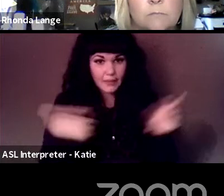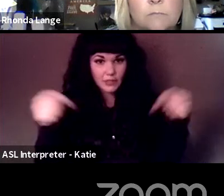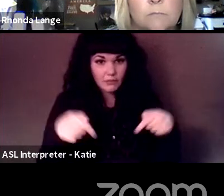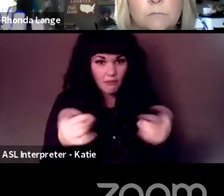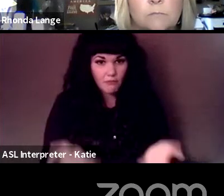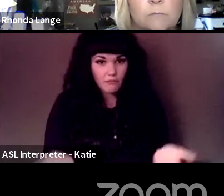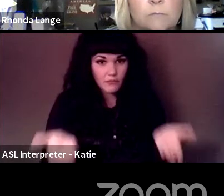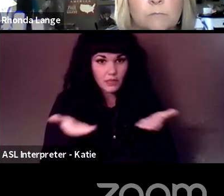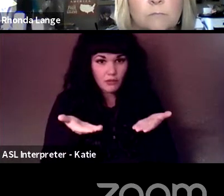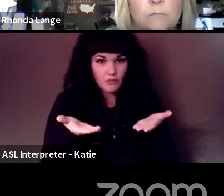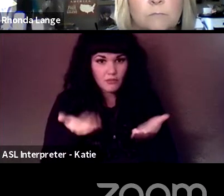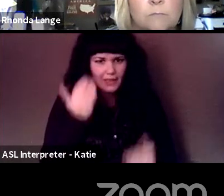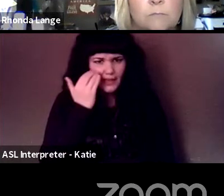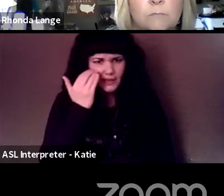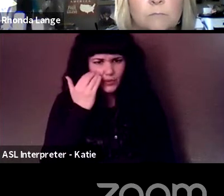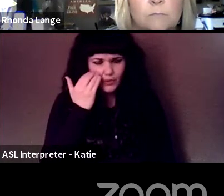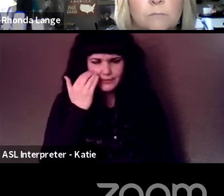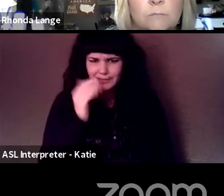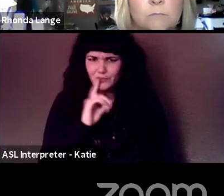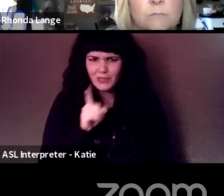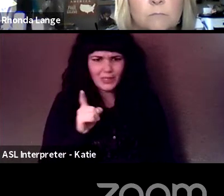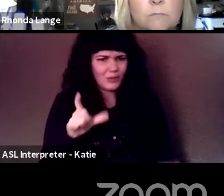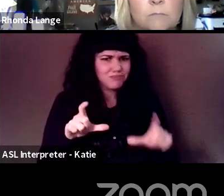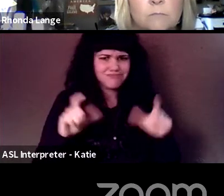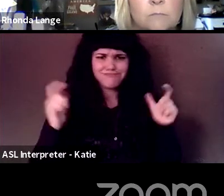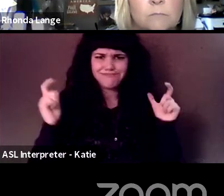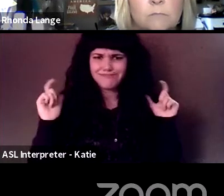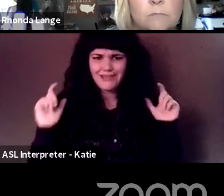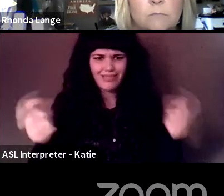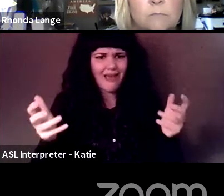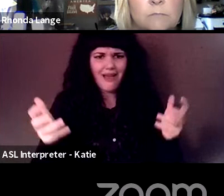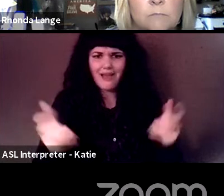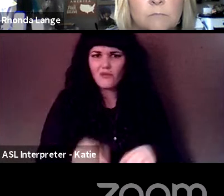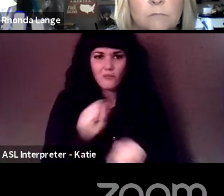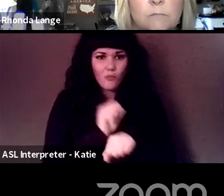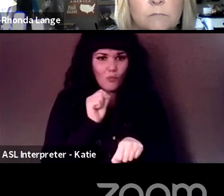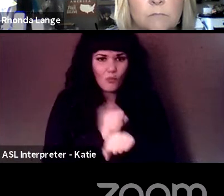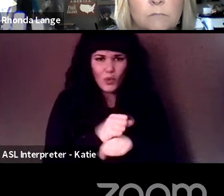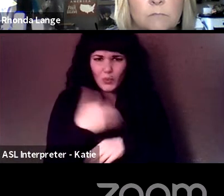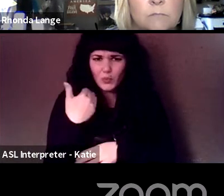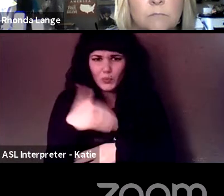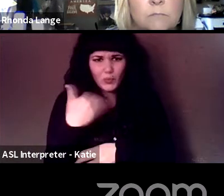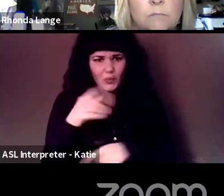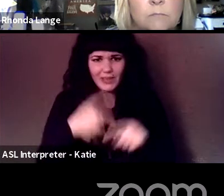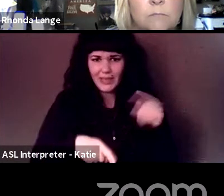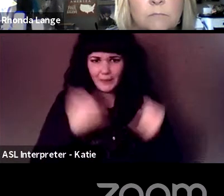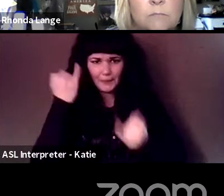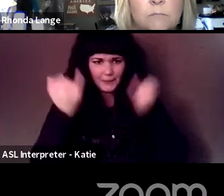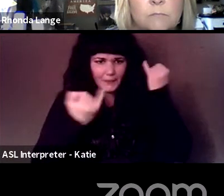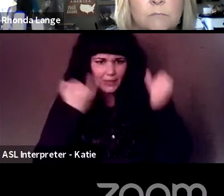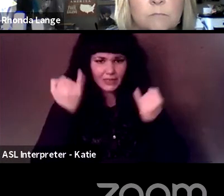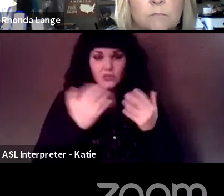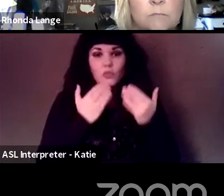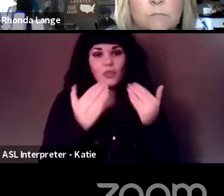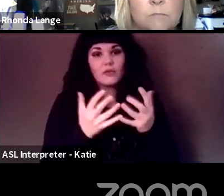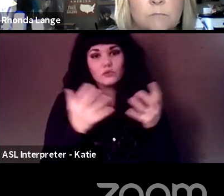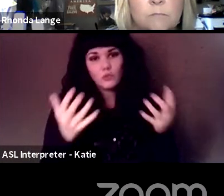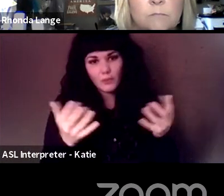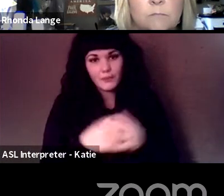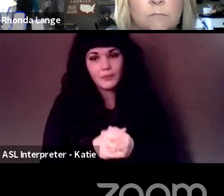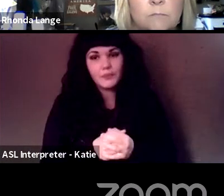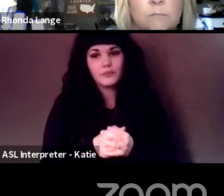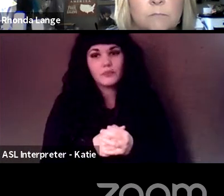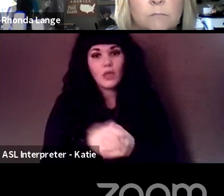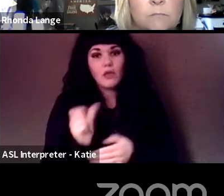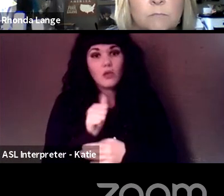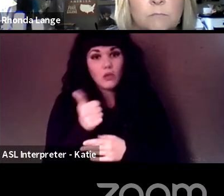it's got to be a lot of work, way more than I could ever imagine. So I want to say thank you so much as well. My other question is real